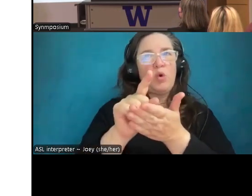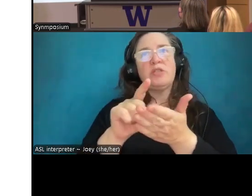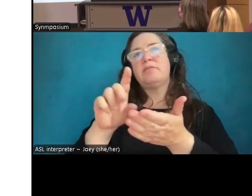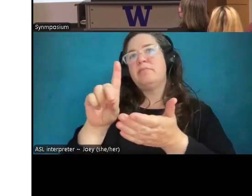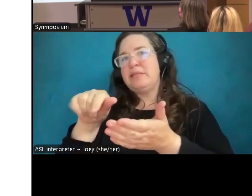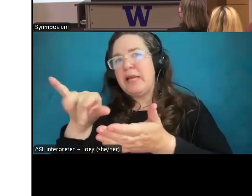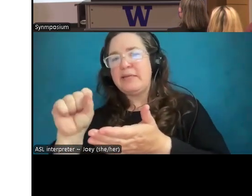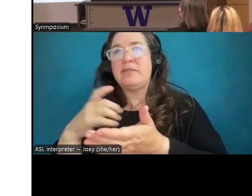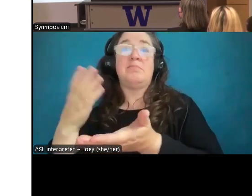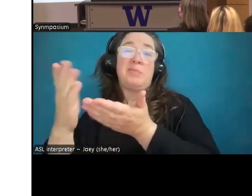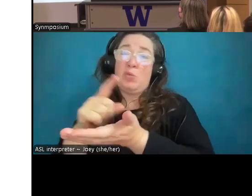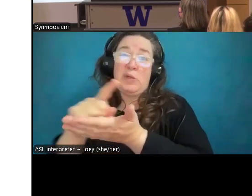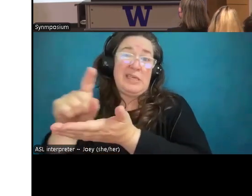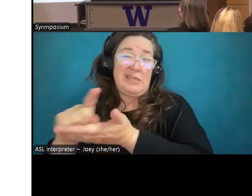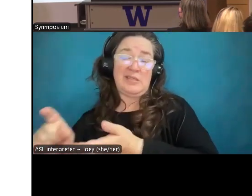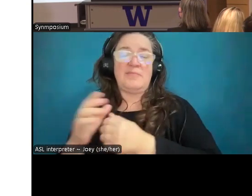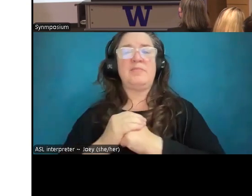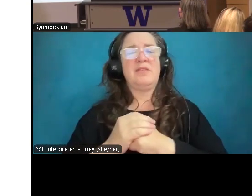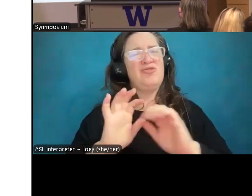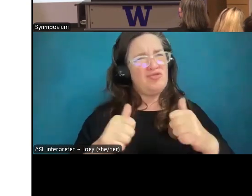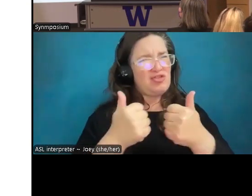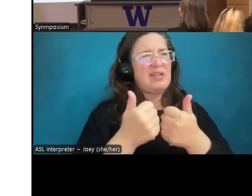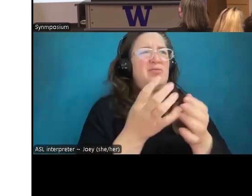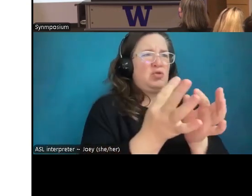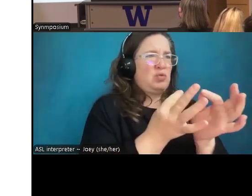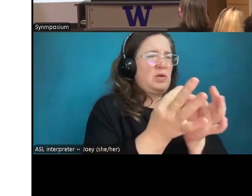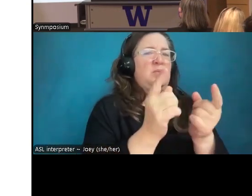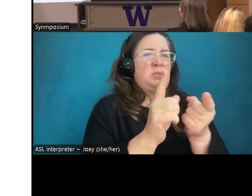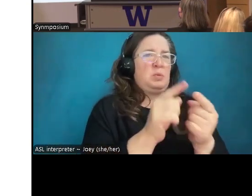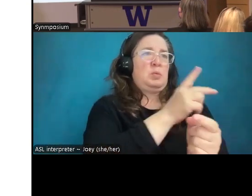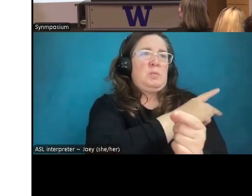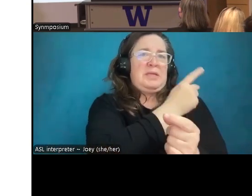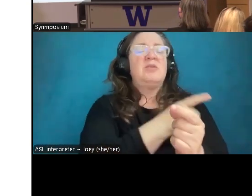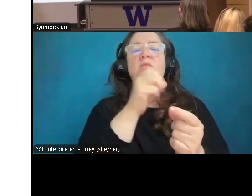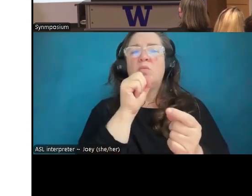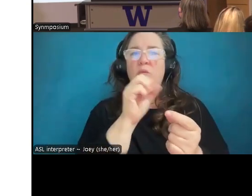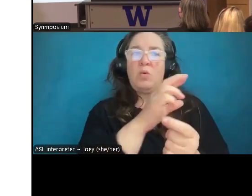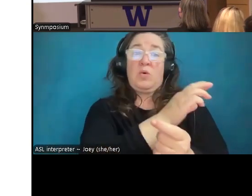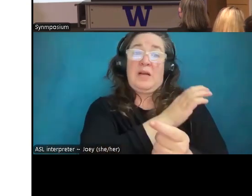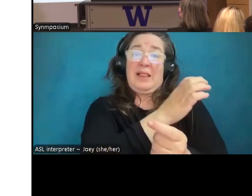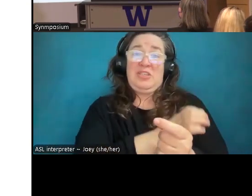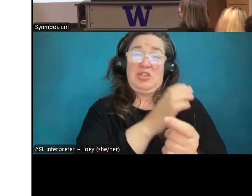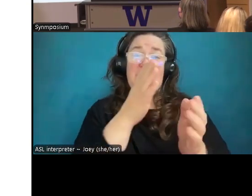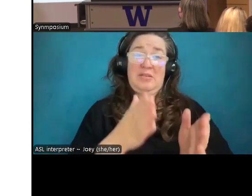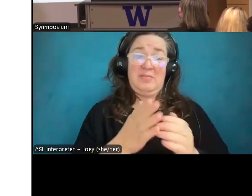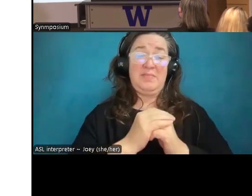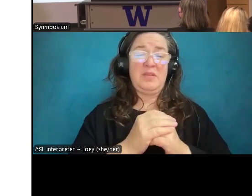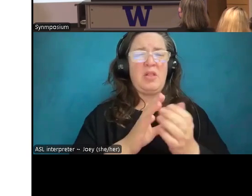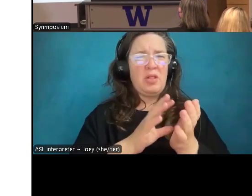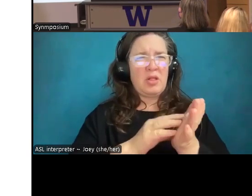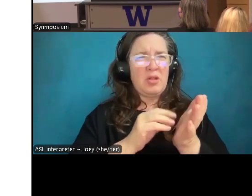challenging to describe to a patient or to a clinician, and learning how to associate